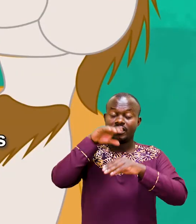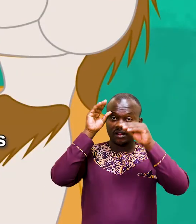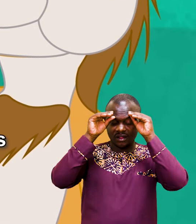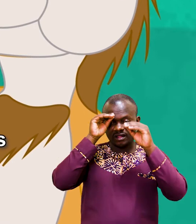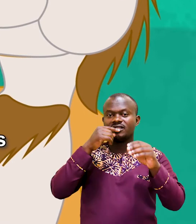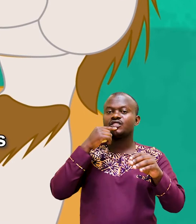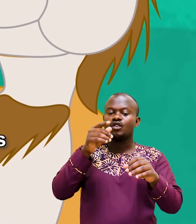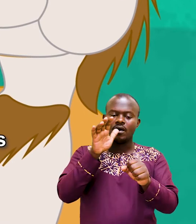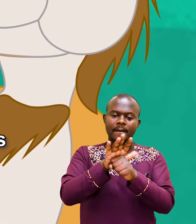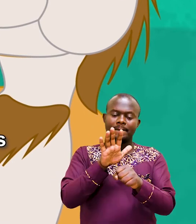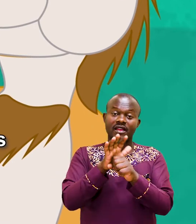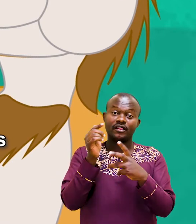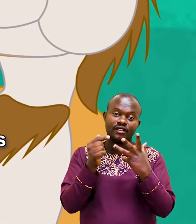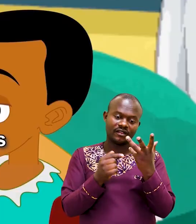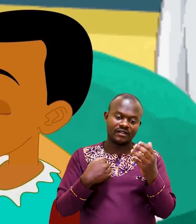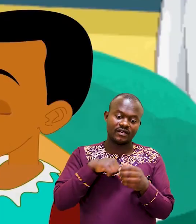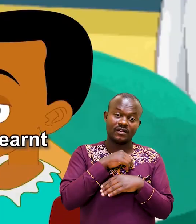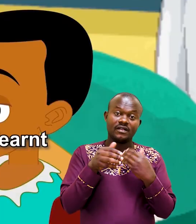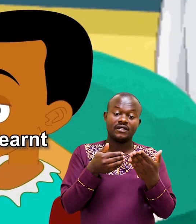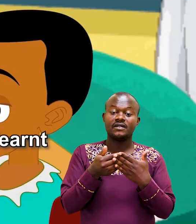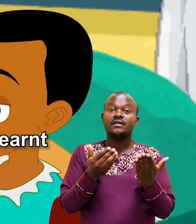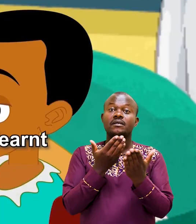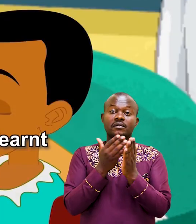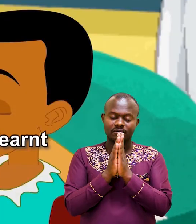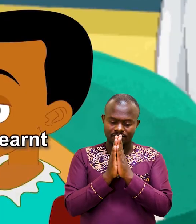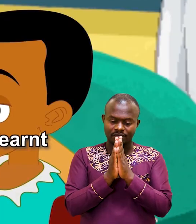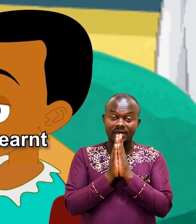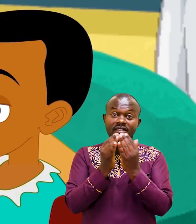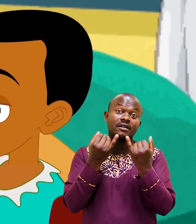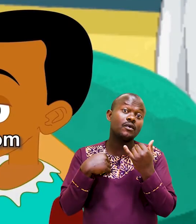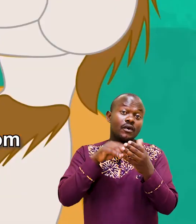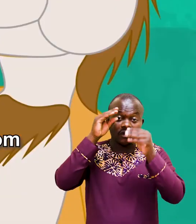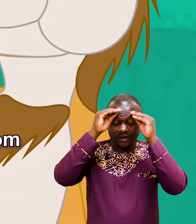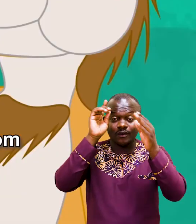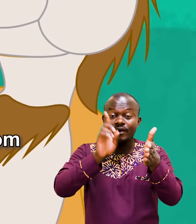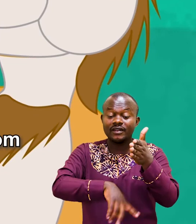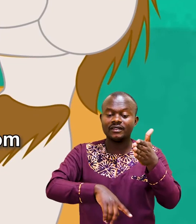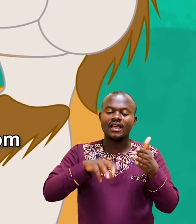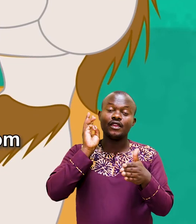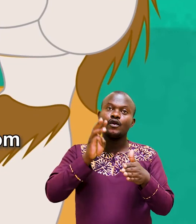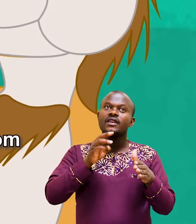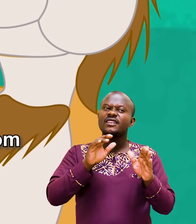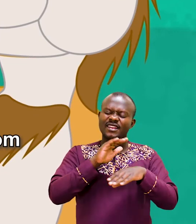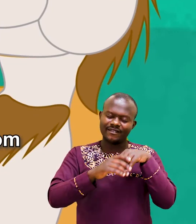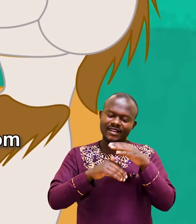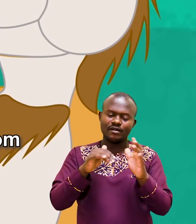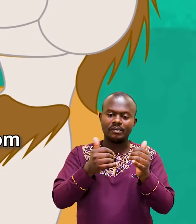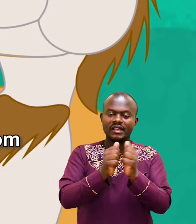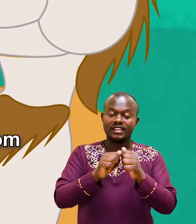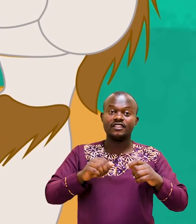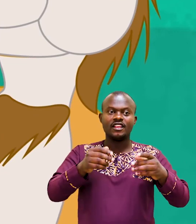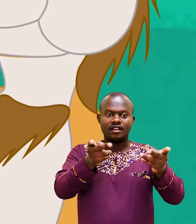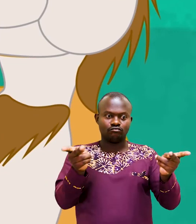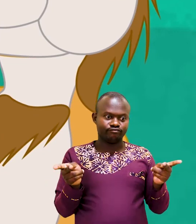we learned so many things. Please tell me what you've learned. I will never play in the living